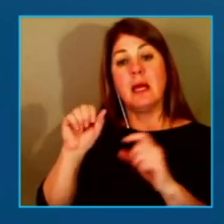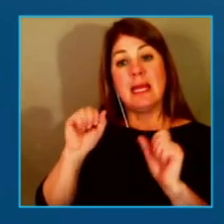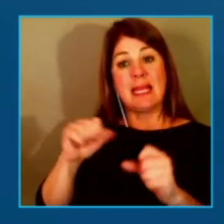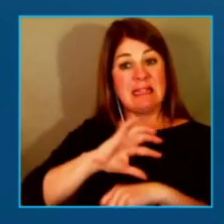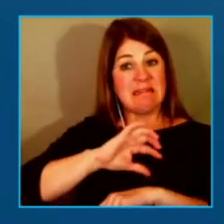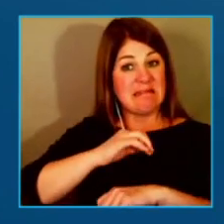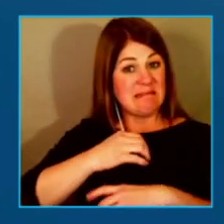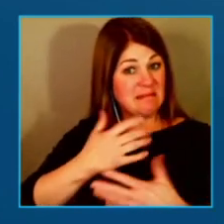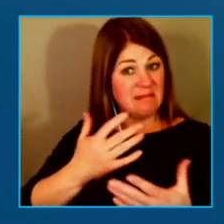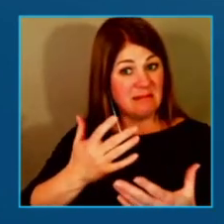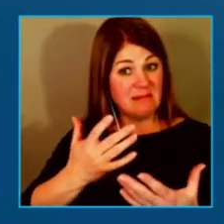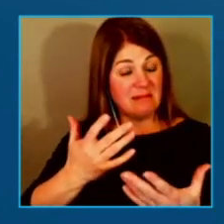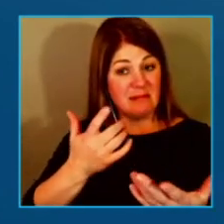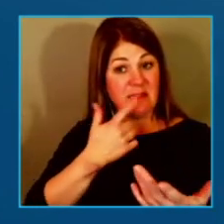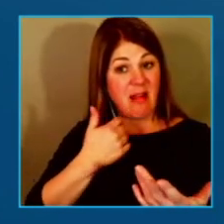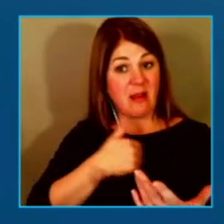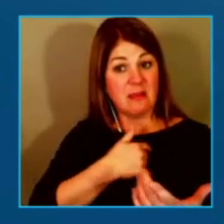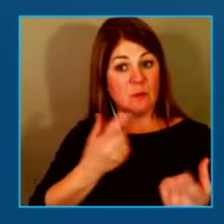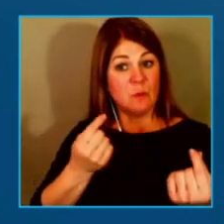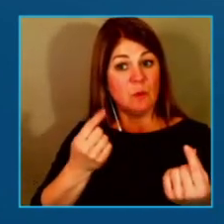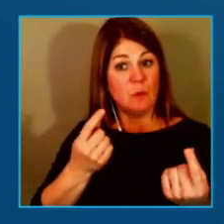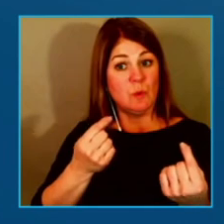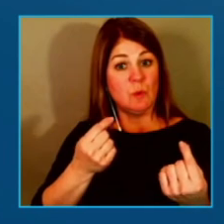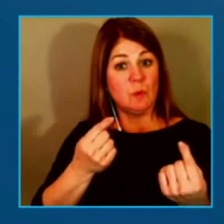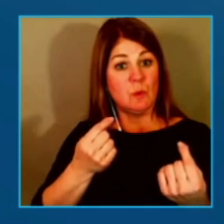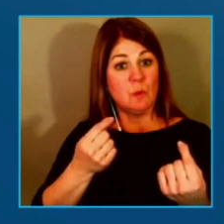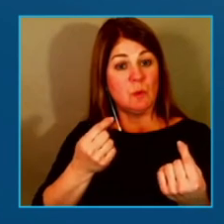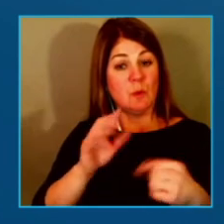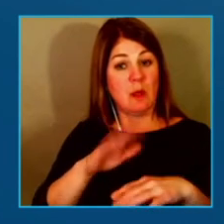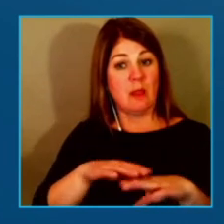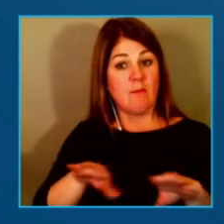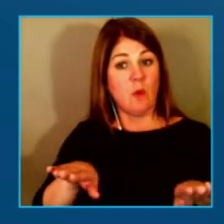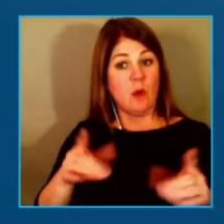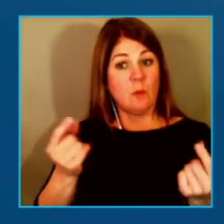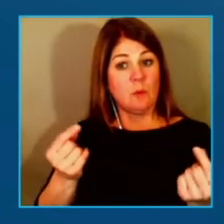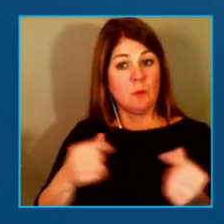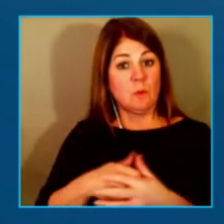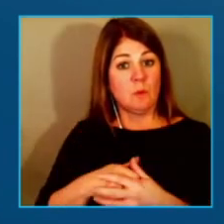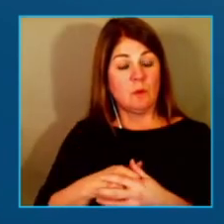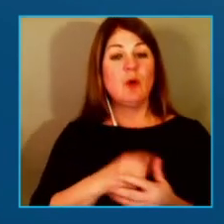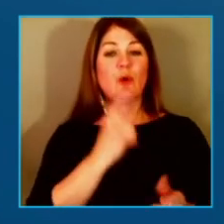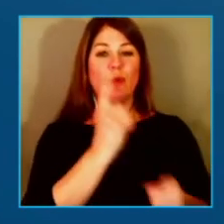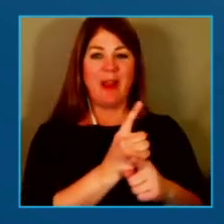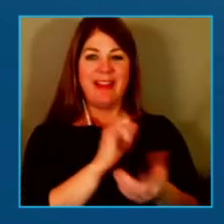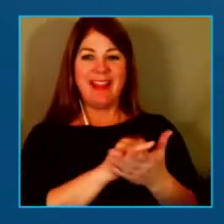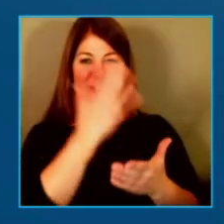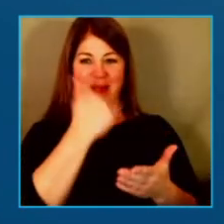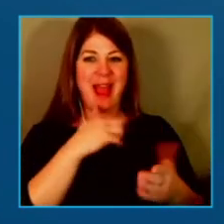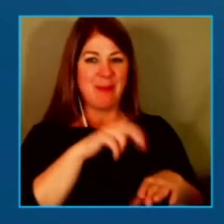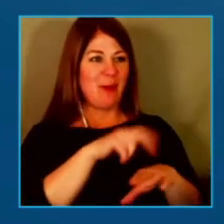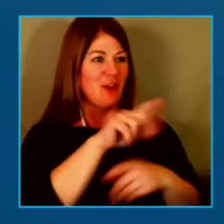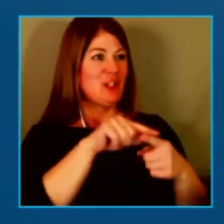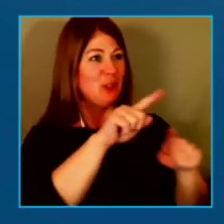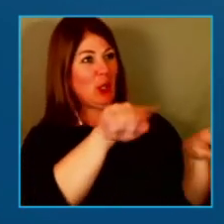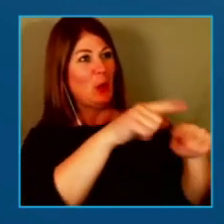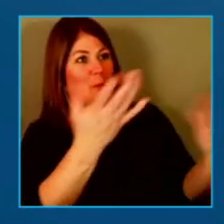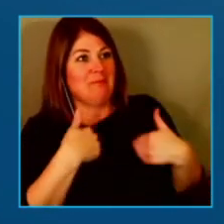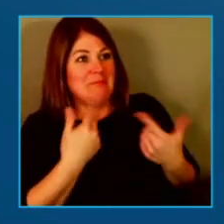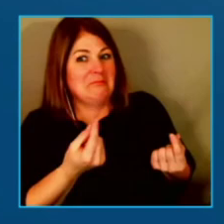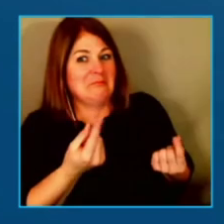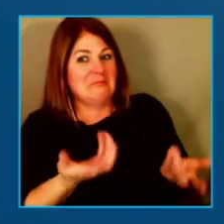Because we do have a motion on the floor here. So. No, I understand. That's why I'm deferring to you all. Okay. I would defer to you